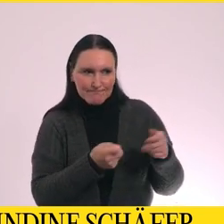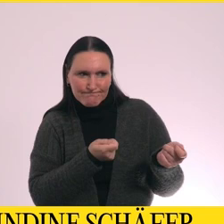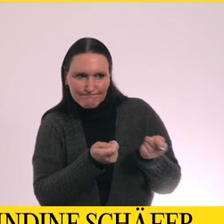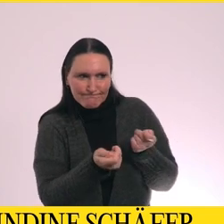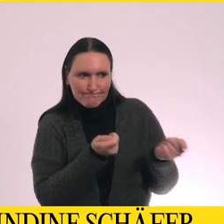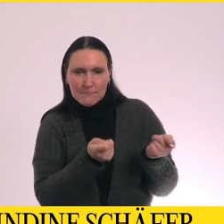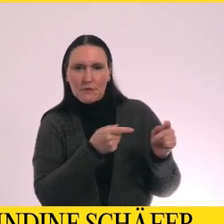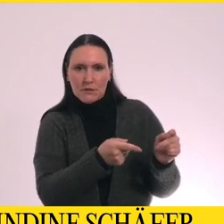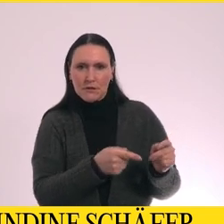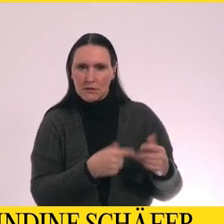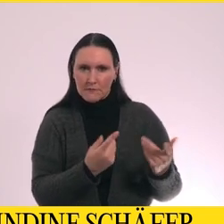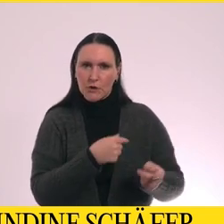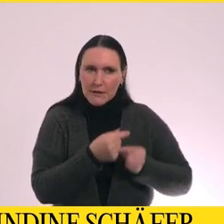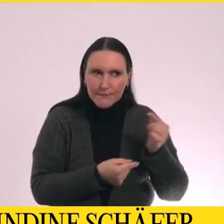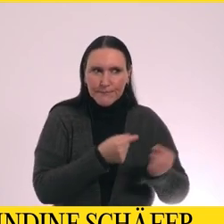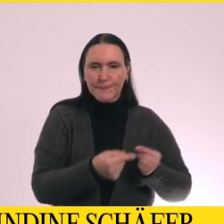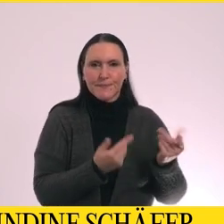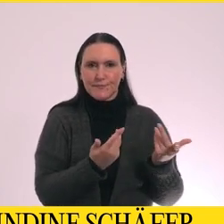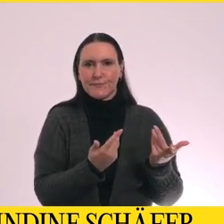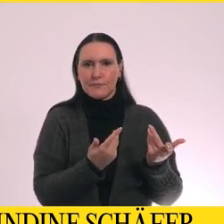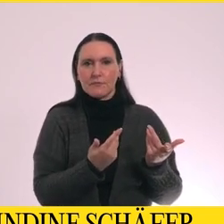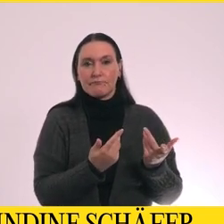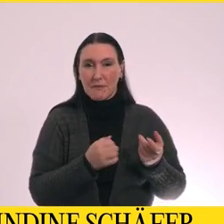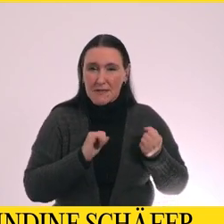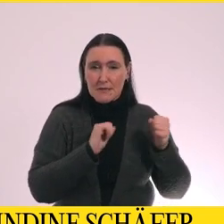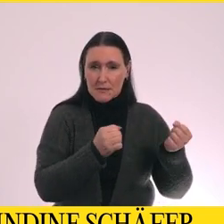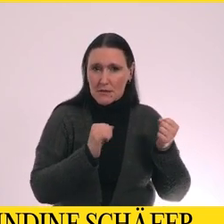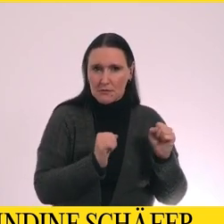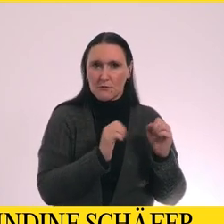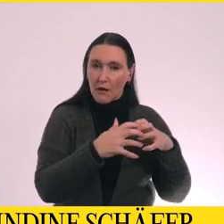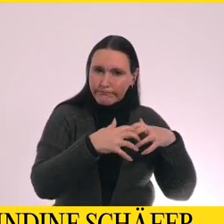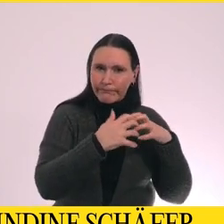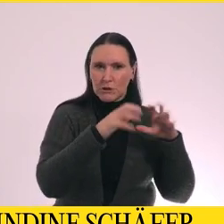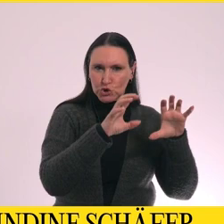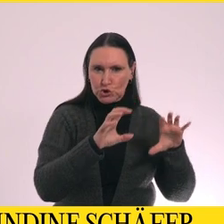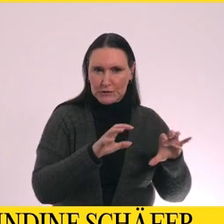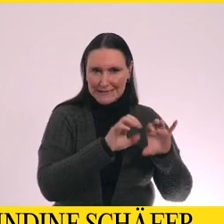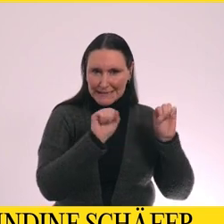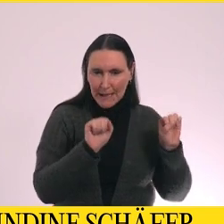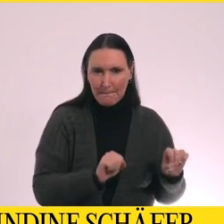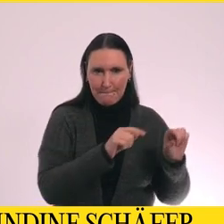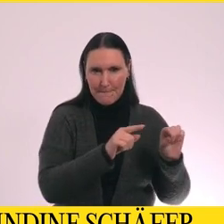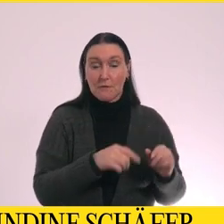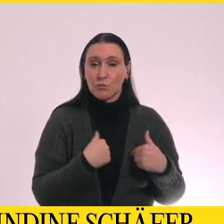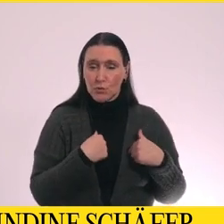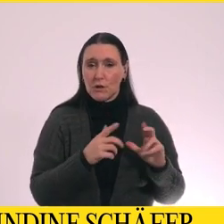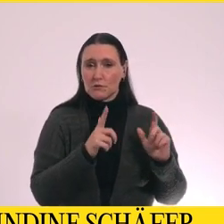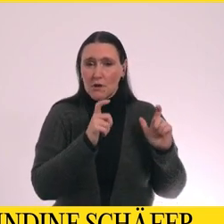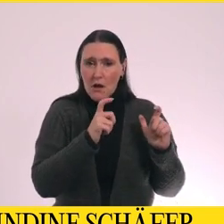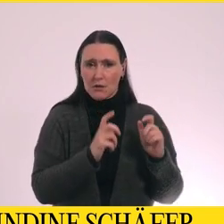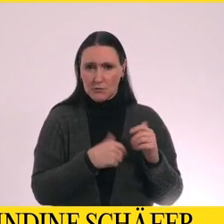of emotions and feelings. We start the conversation with Project Artworks thinking about